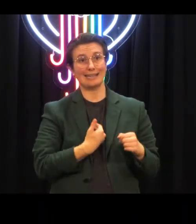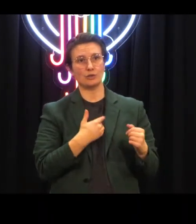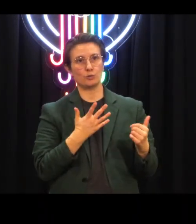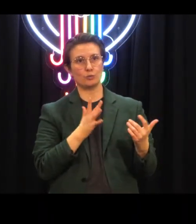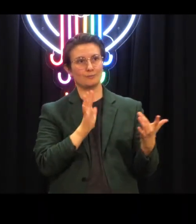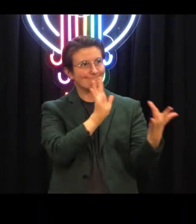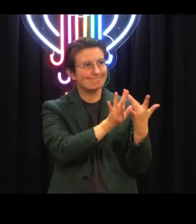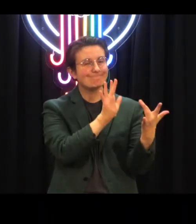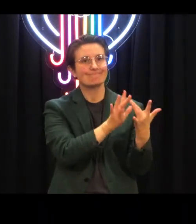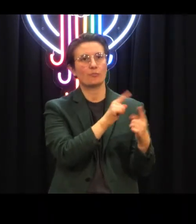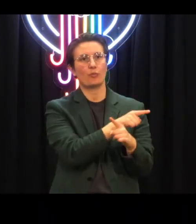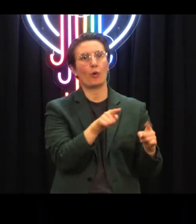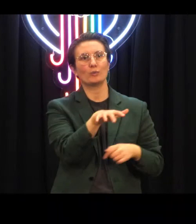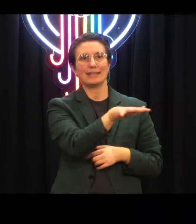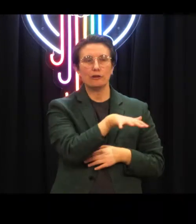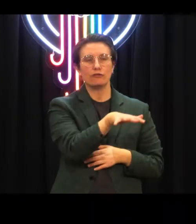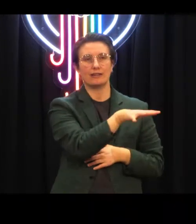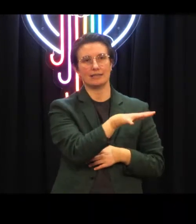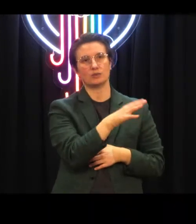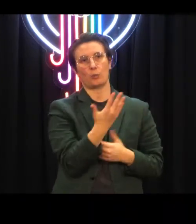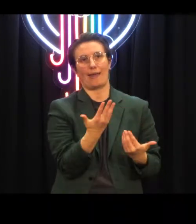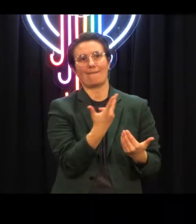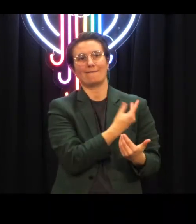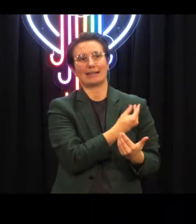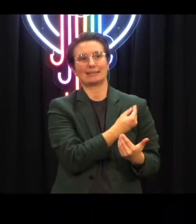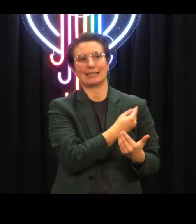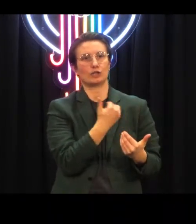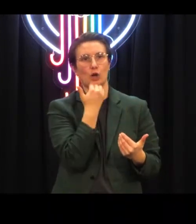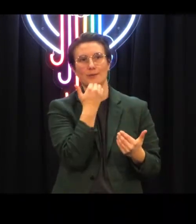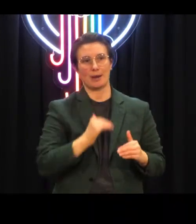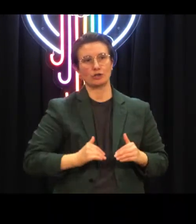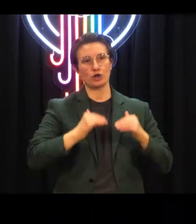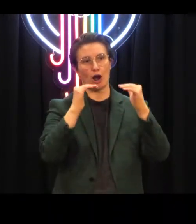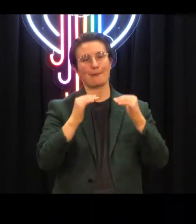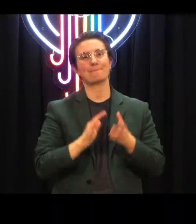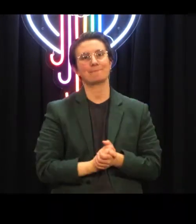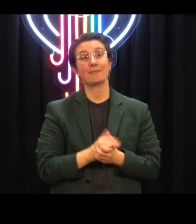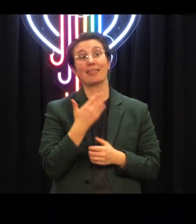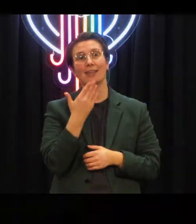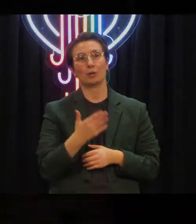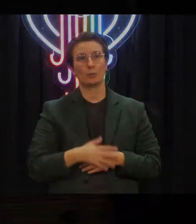aren't as high as they are elsewhere. Thank you. Thanks very much.